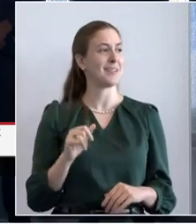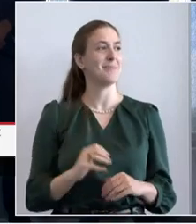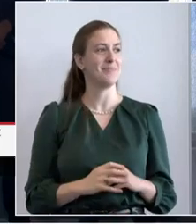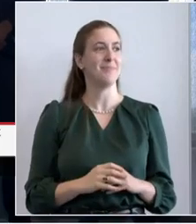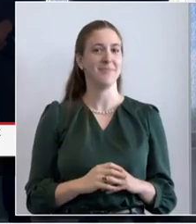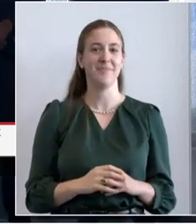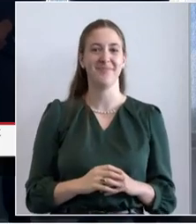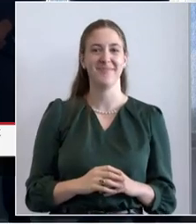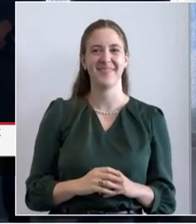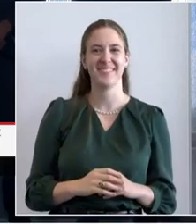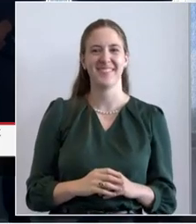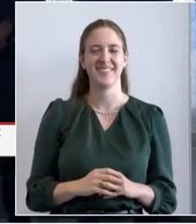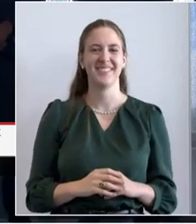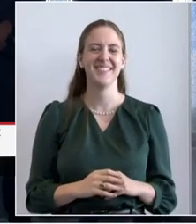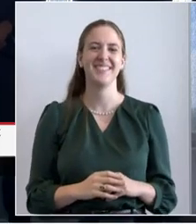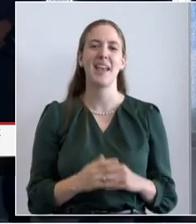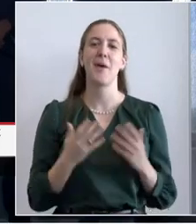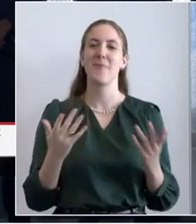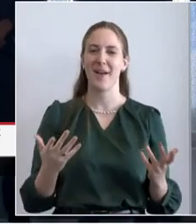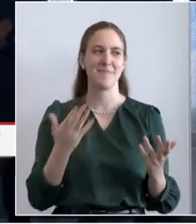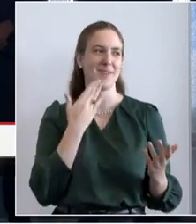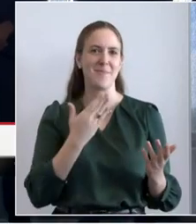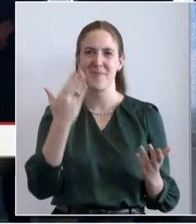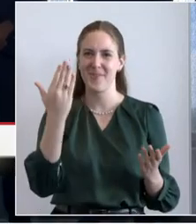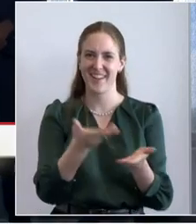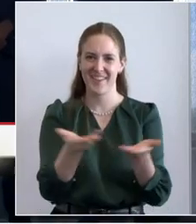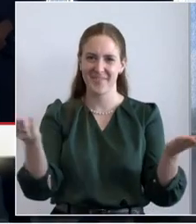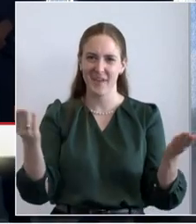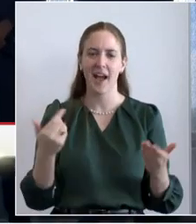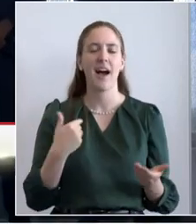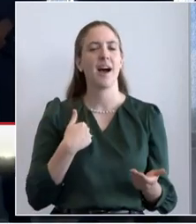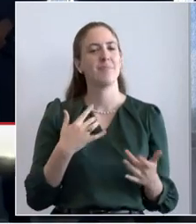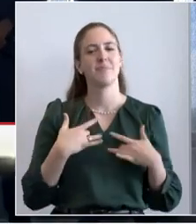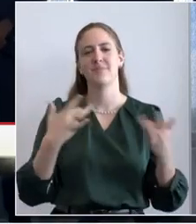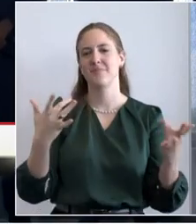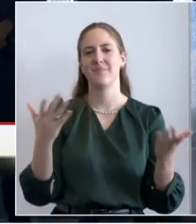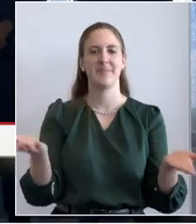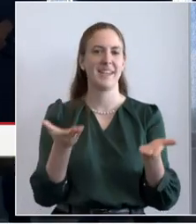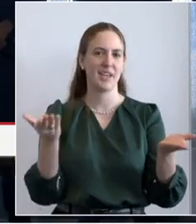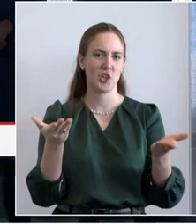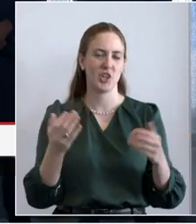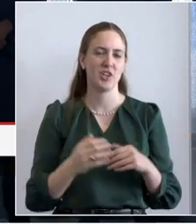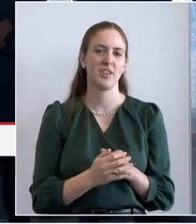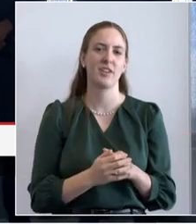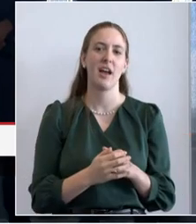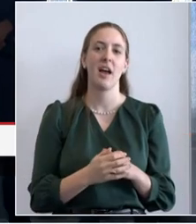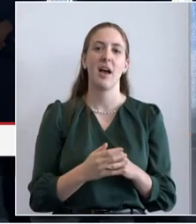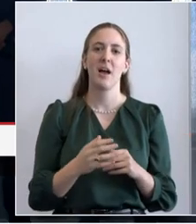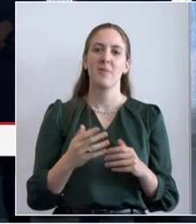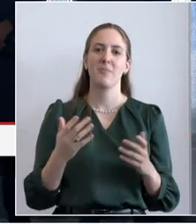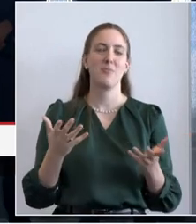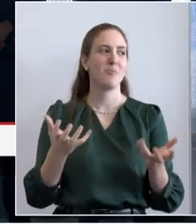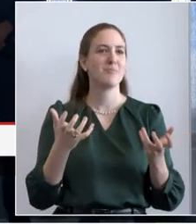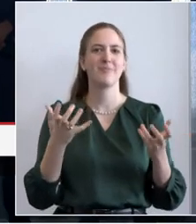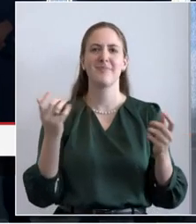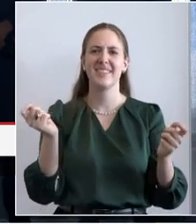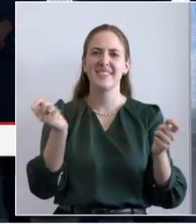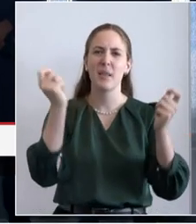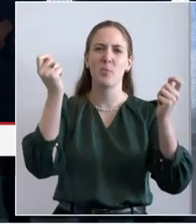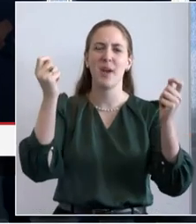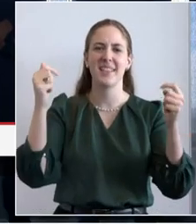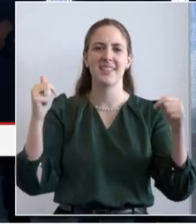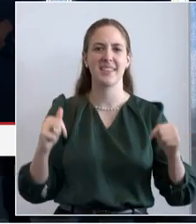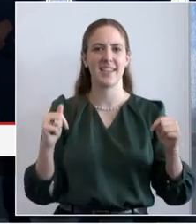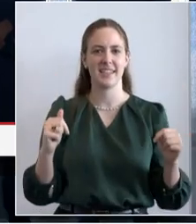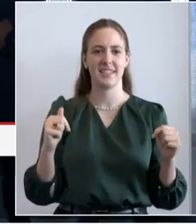it's winning. Well, good morning, everybody. I'm delighted to be here to celebrate this,